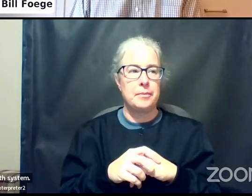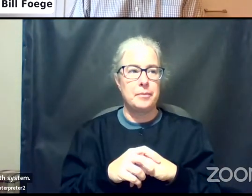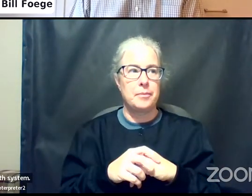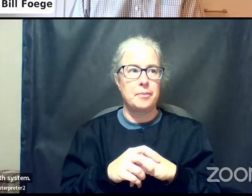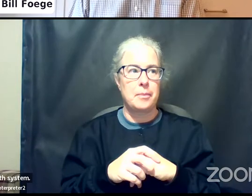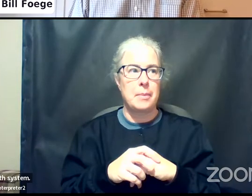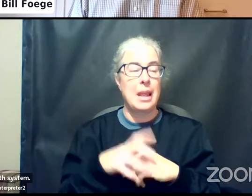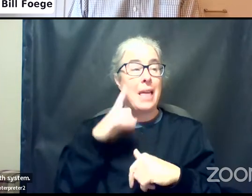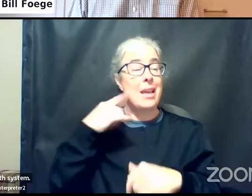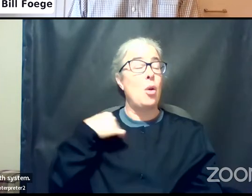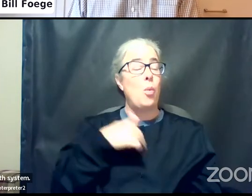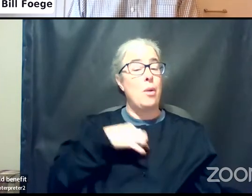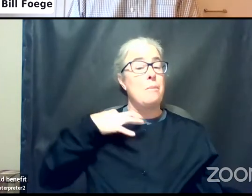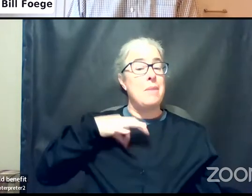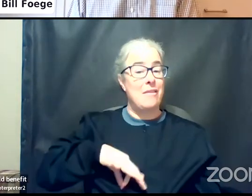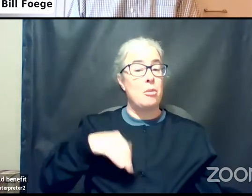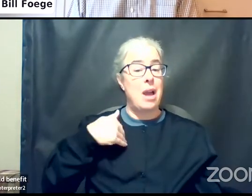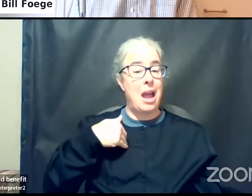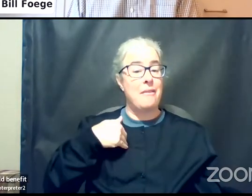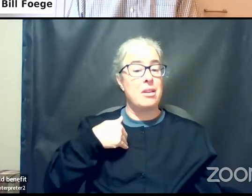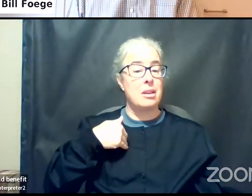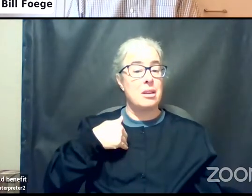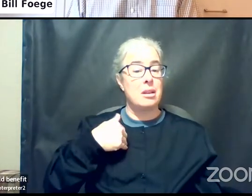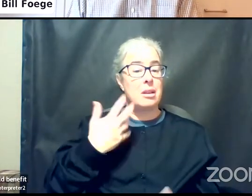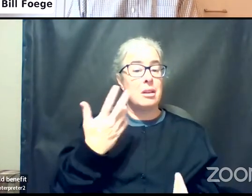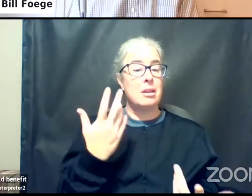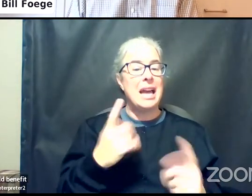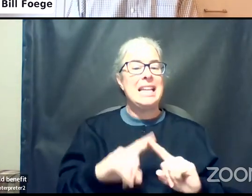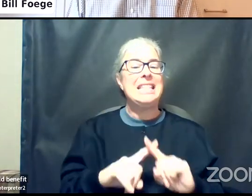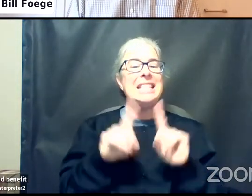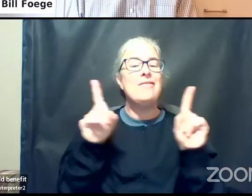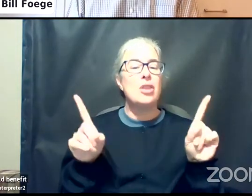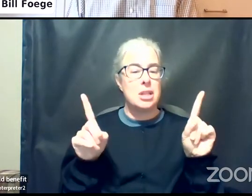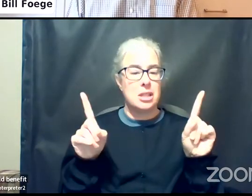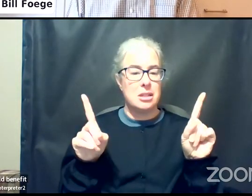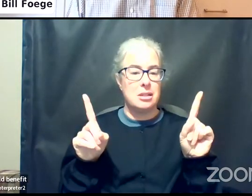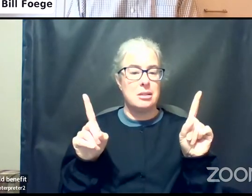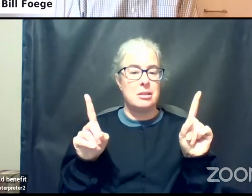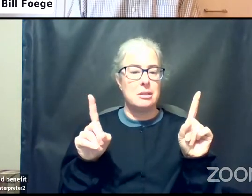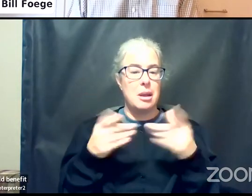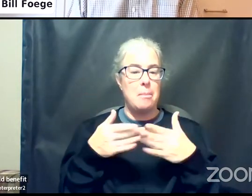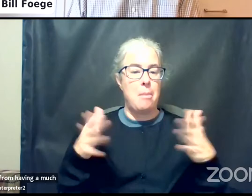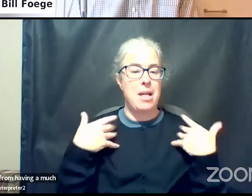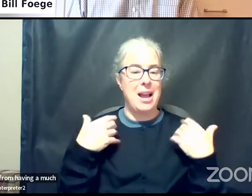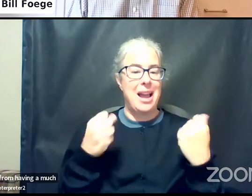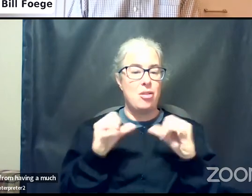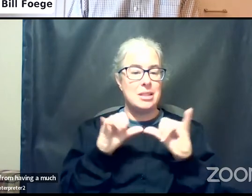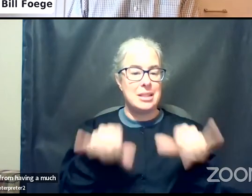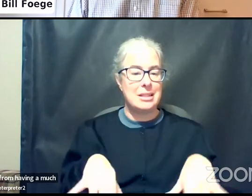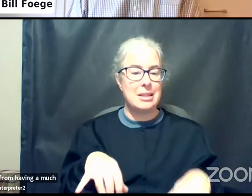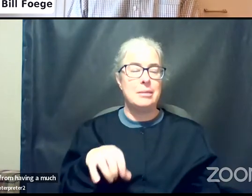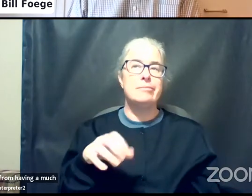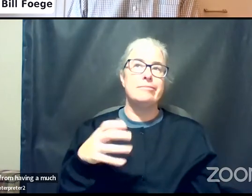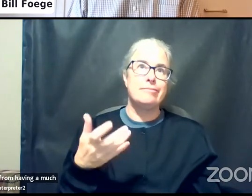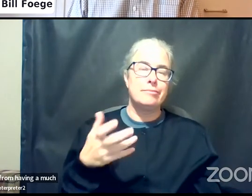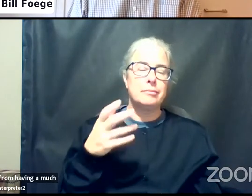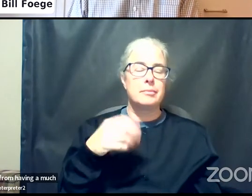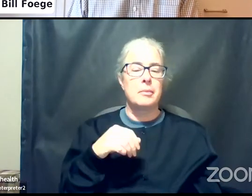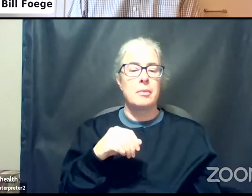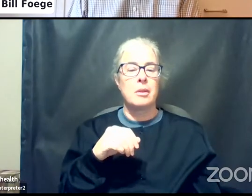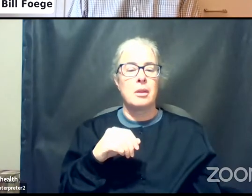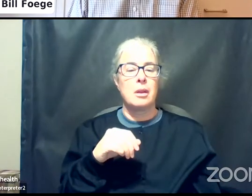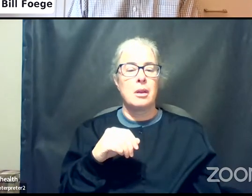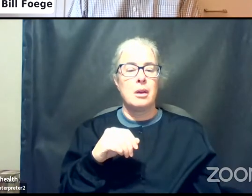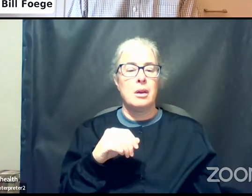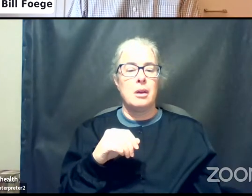would benefit from having a much different um Public Health System such that you